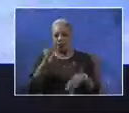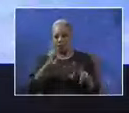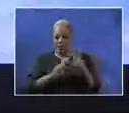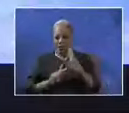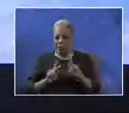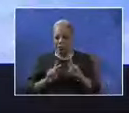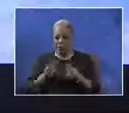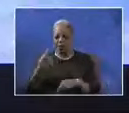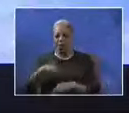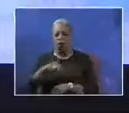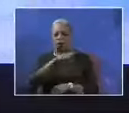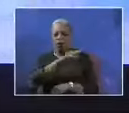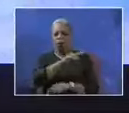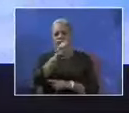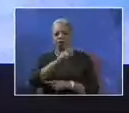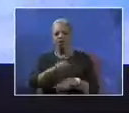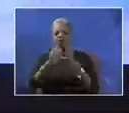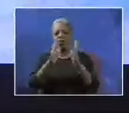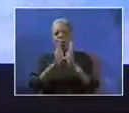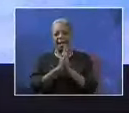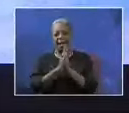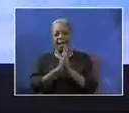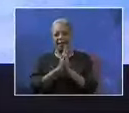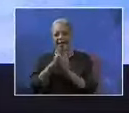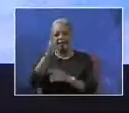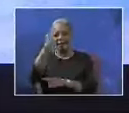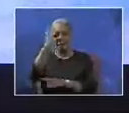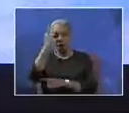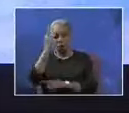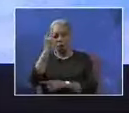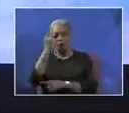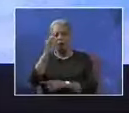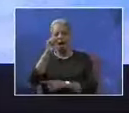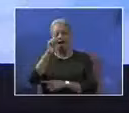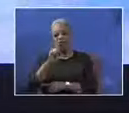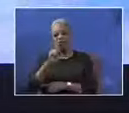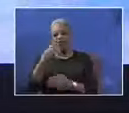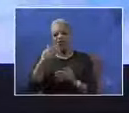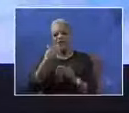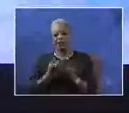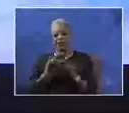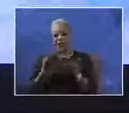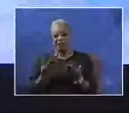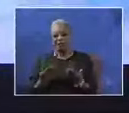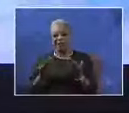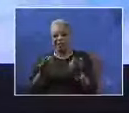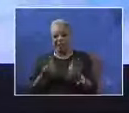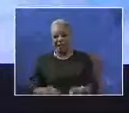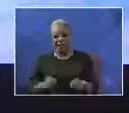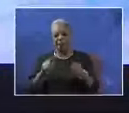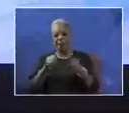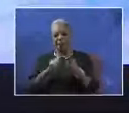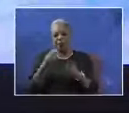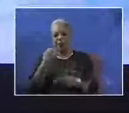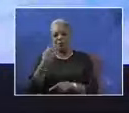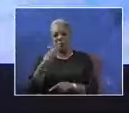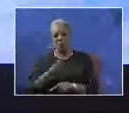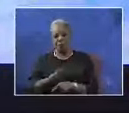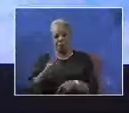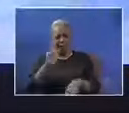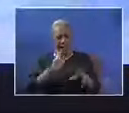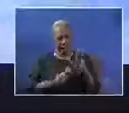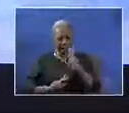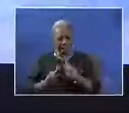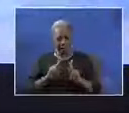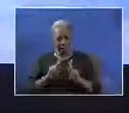people? That's what you should be asking. In other words, why, God, have you been so